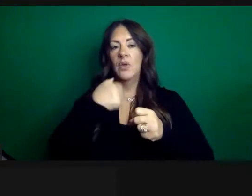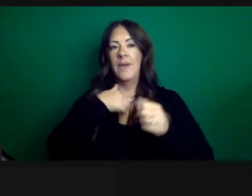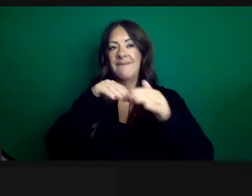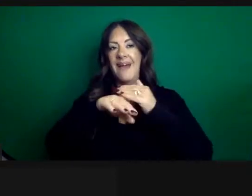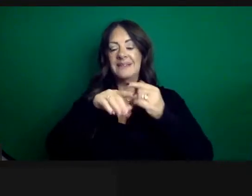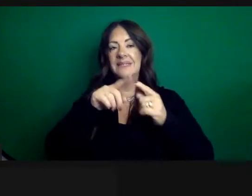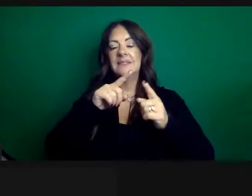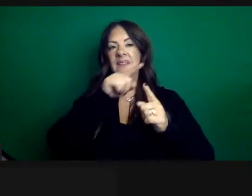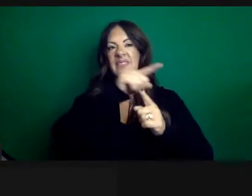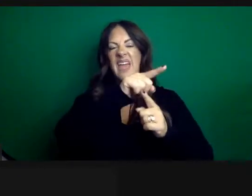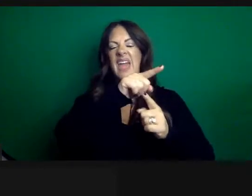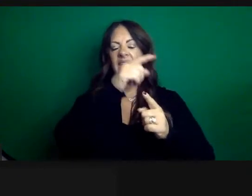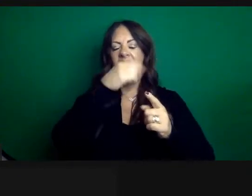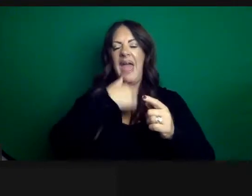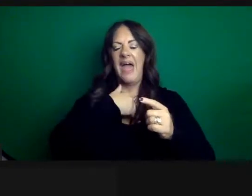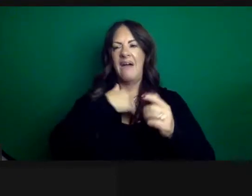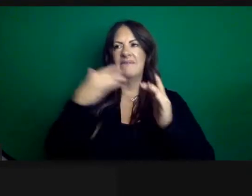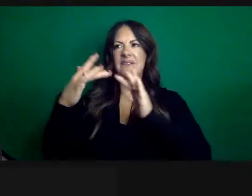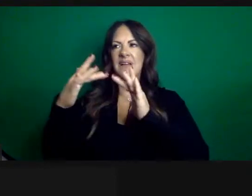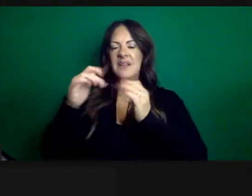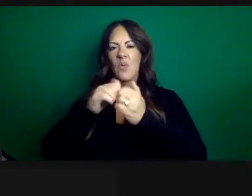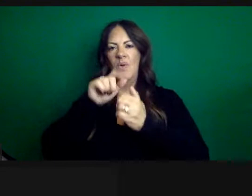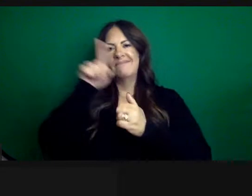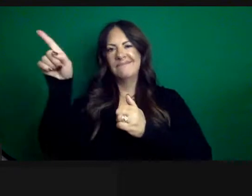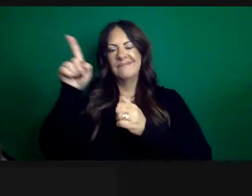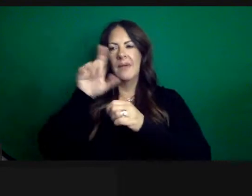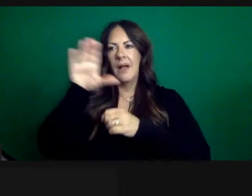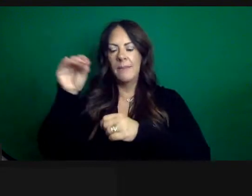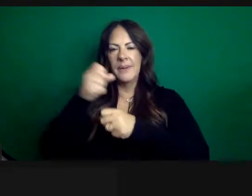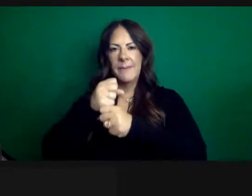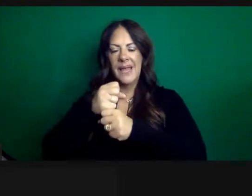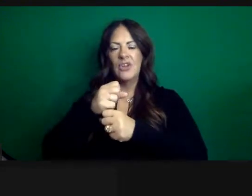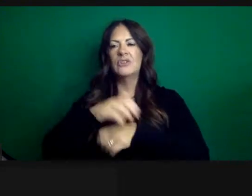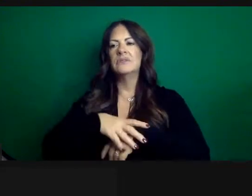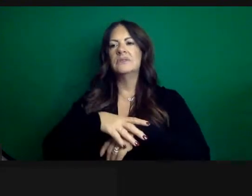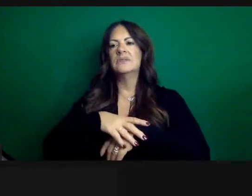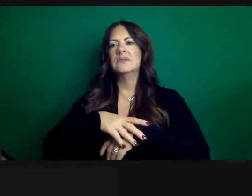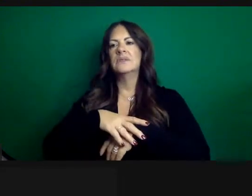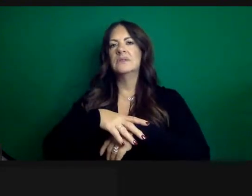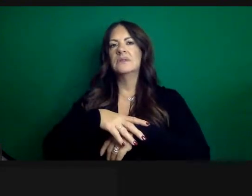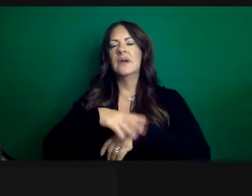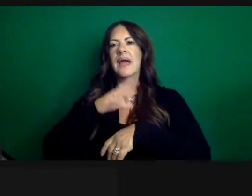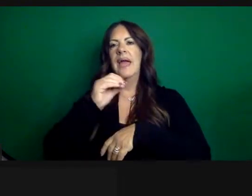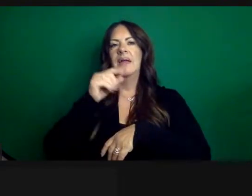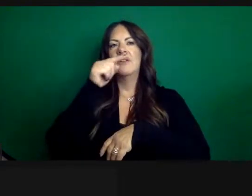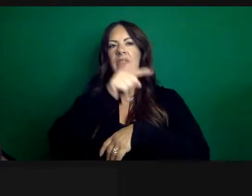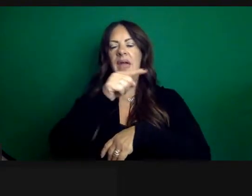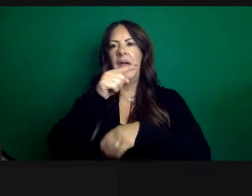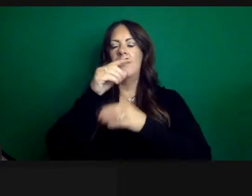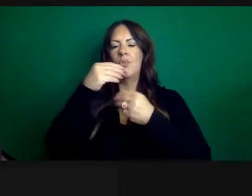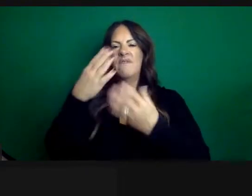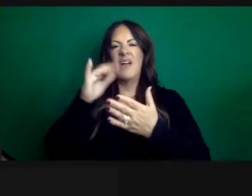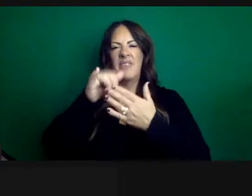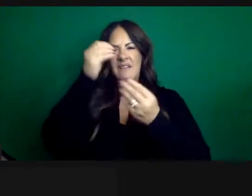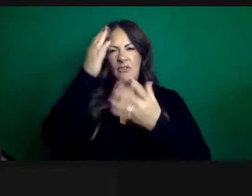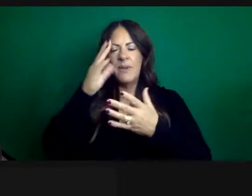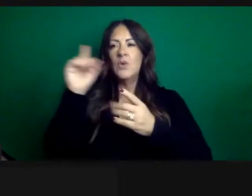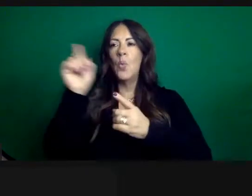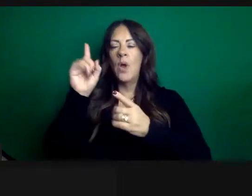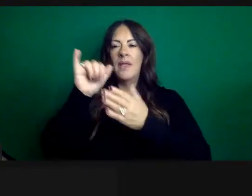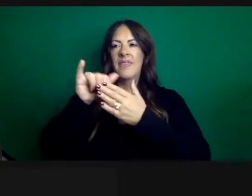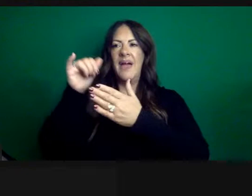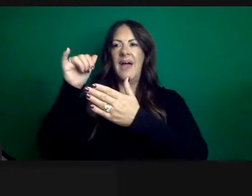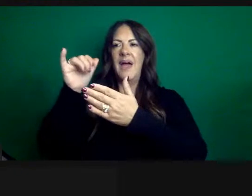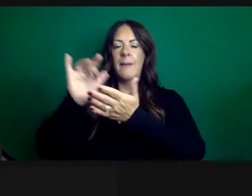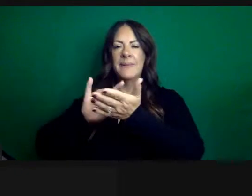consistency of when that happens. Right now, we know counties are in different places based on the types of events, the types of providers in their